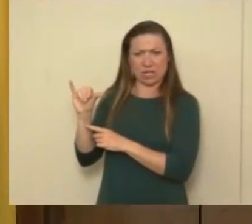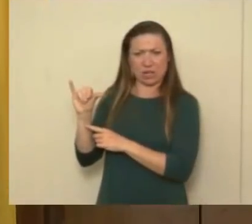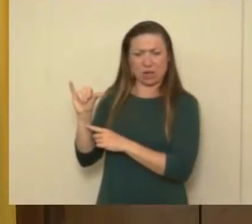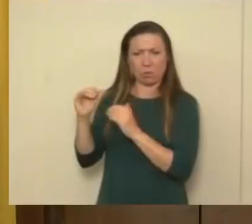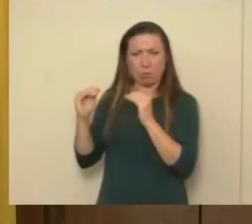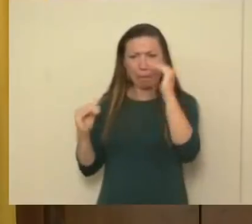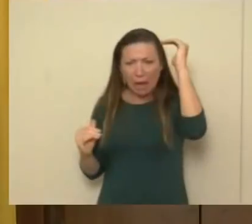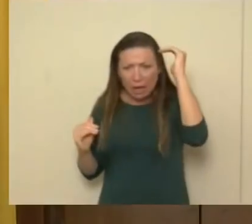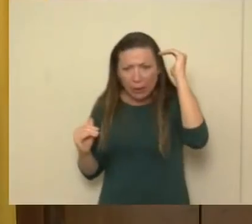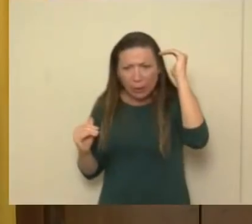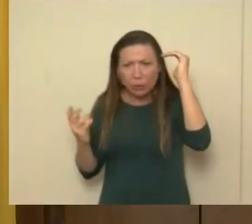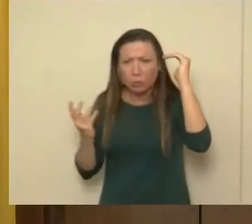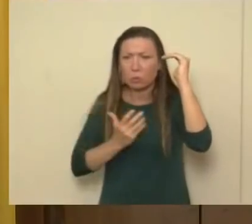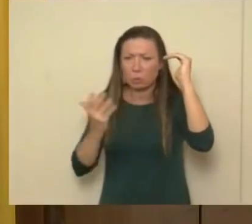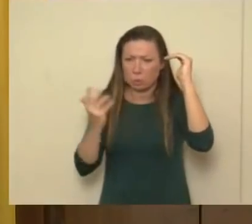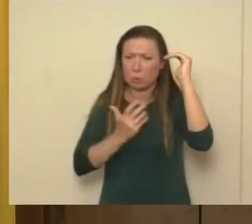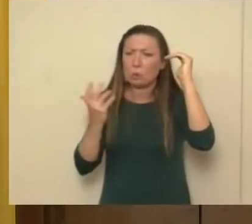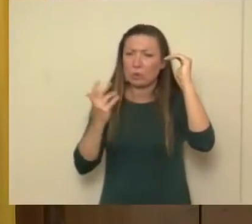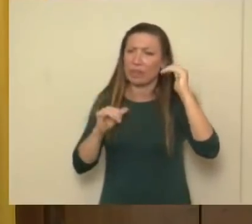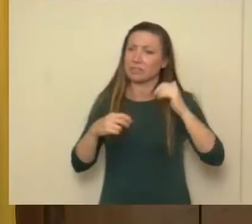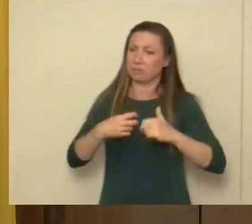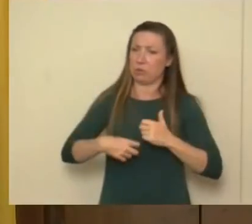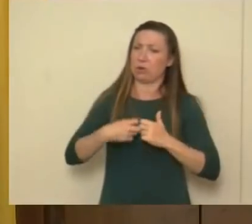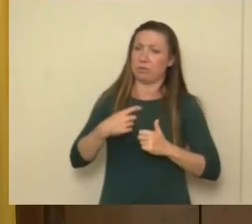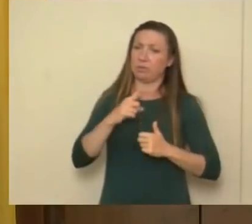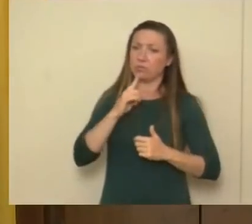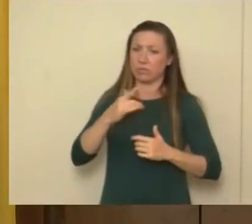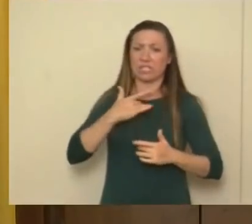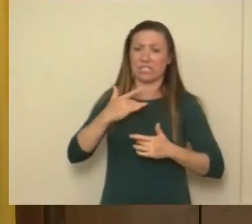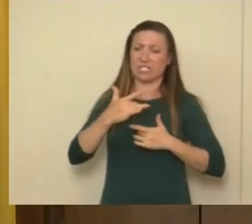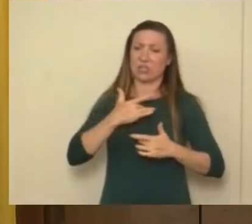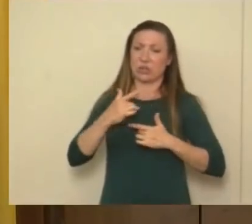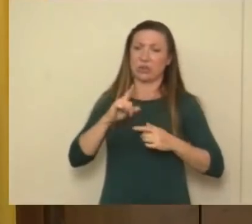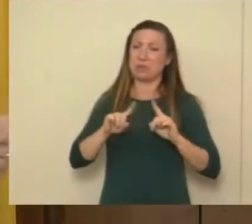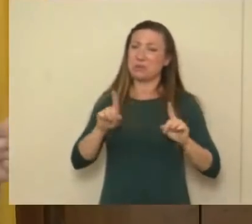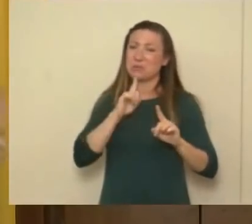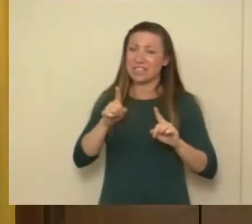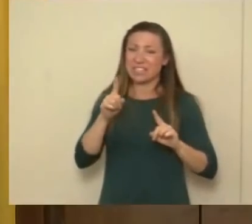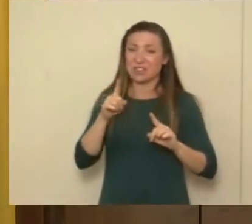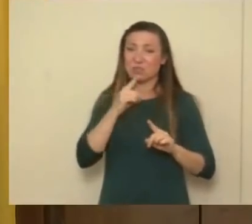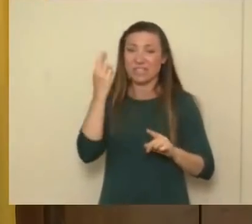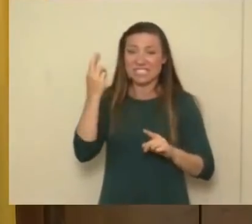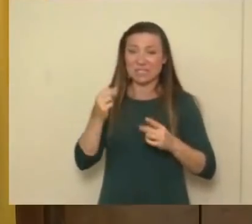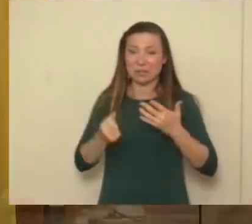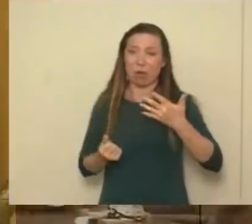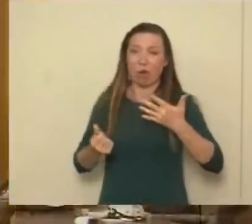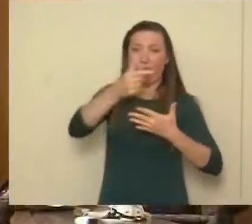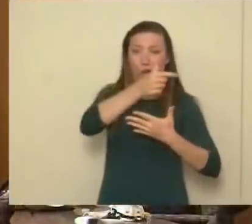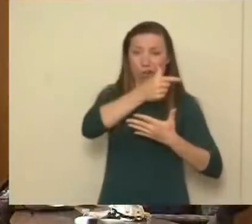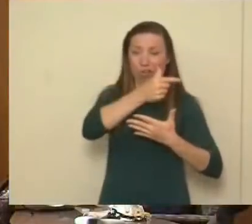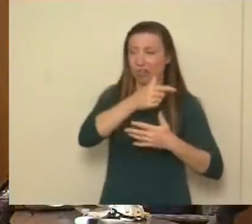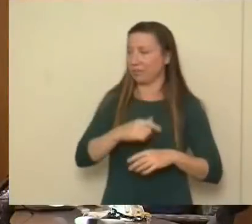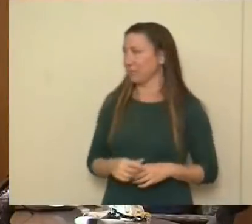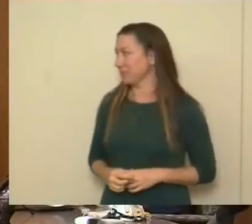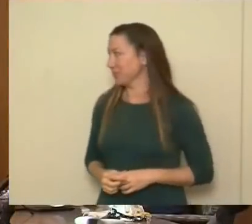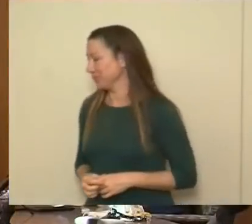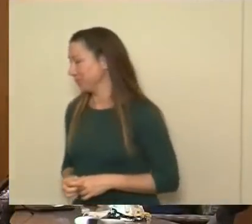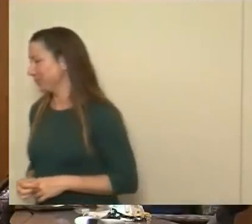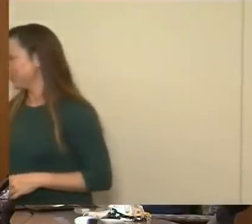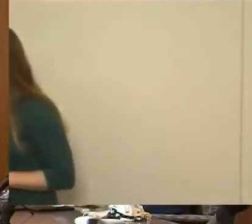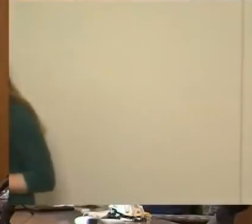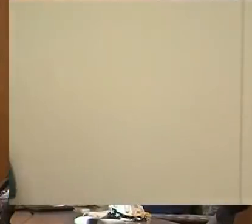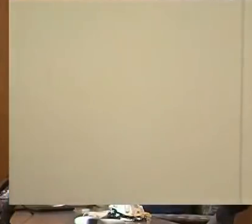it's all of the above. I mean, that's the reality. It is all of the above. Yeah, thank you, Governor. I would just sort of